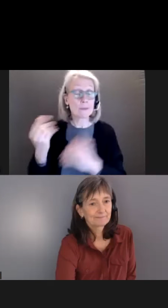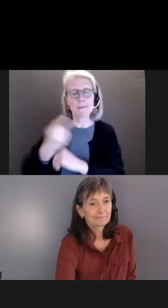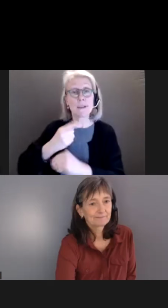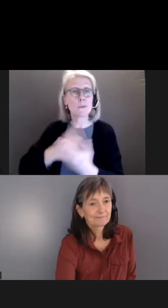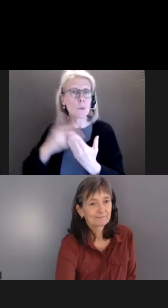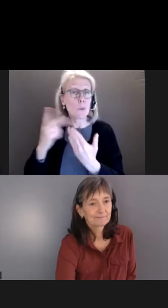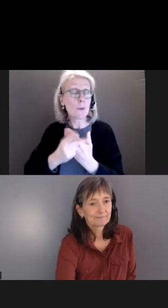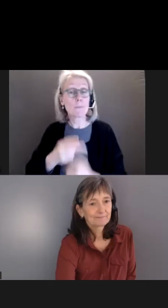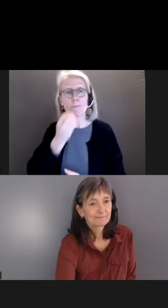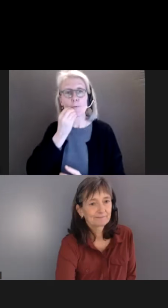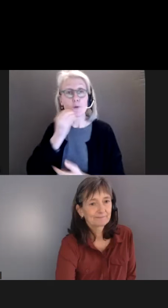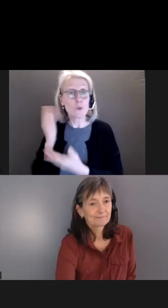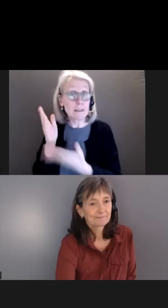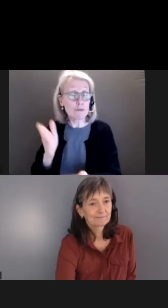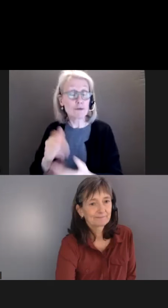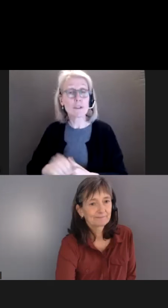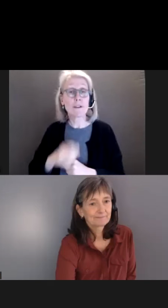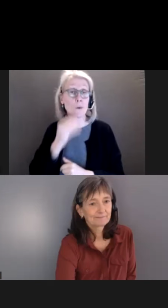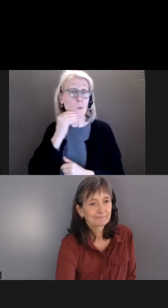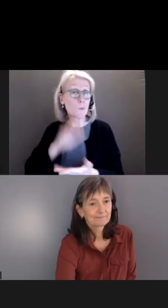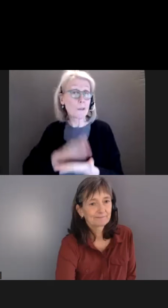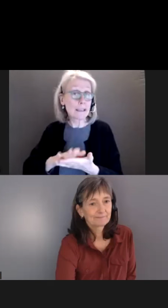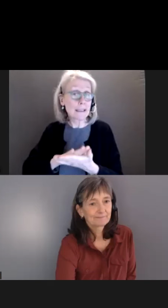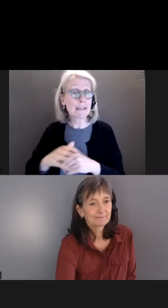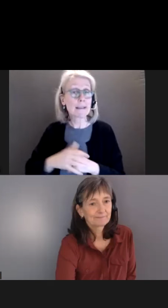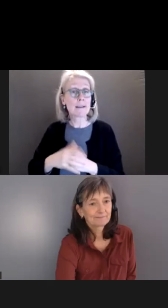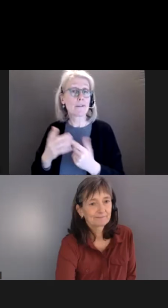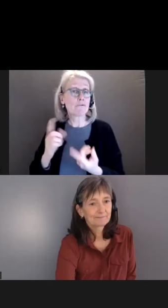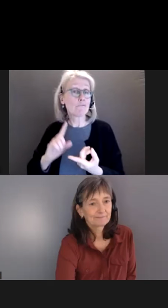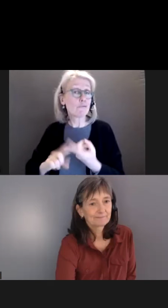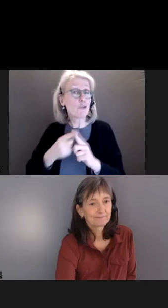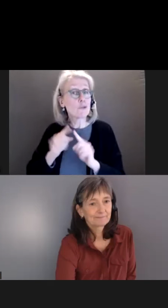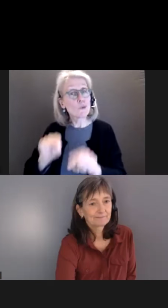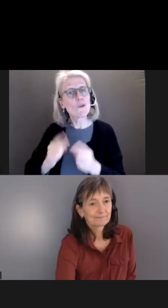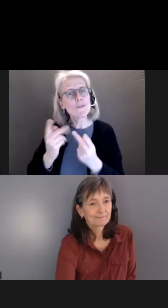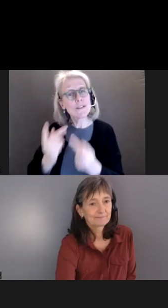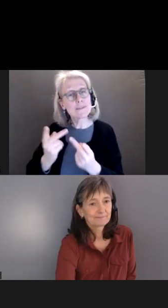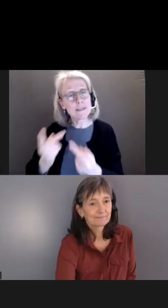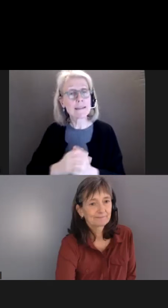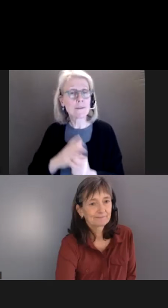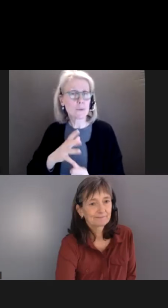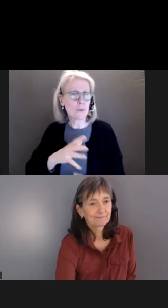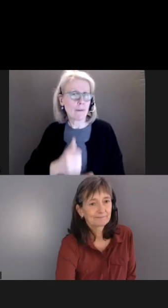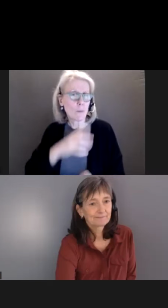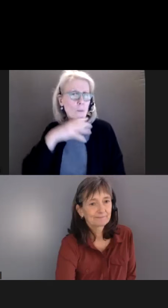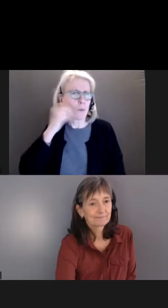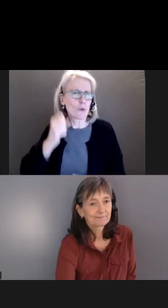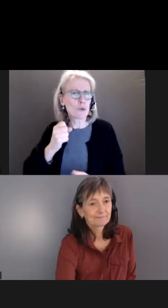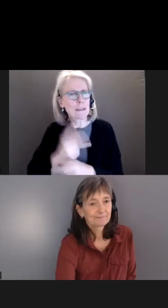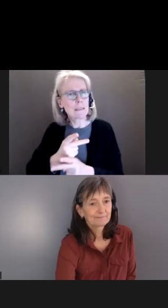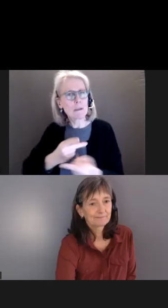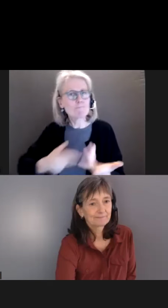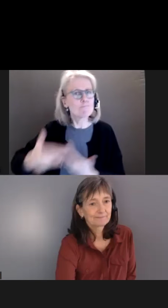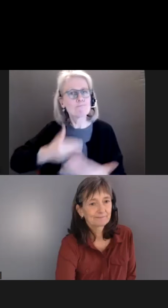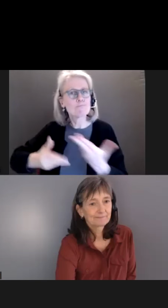meal services, home maintenance, and companionship and recreational programs that help older adults engage with their social and physical